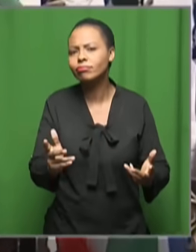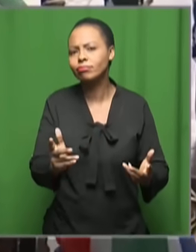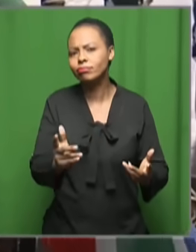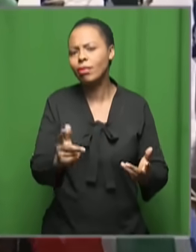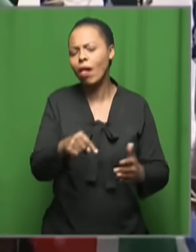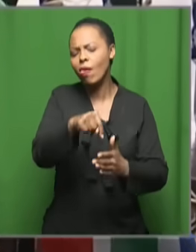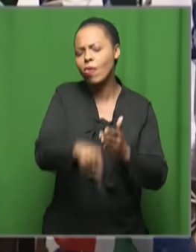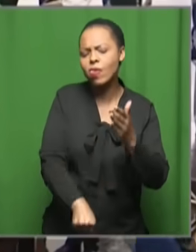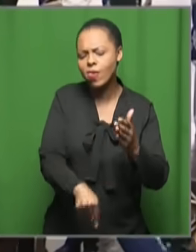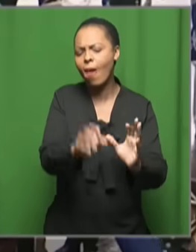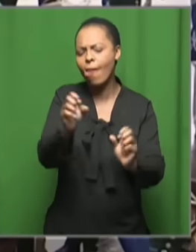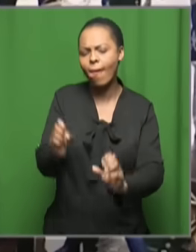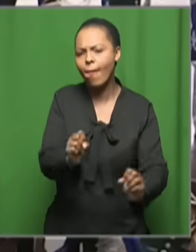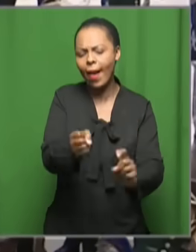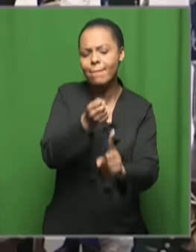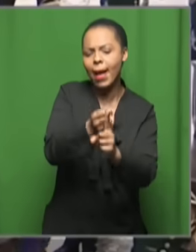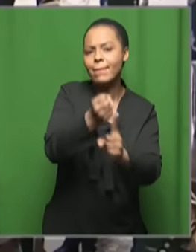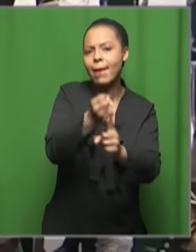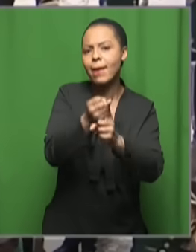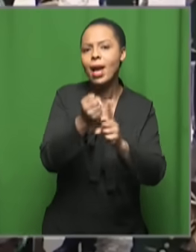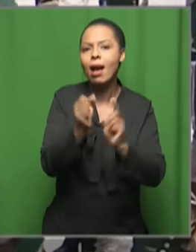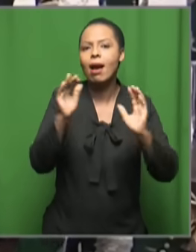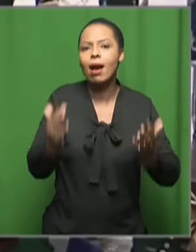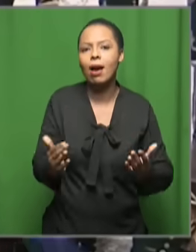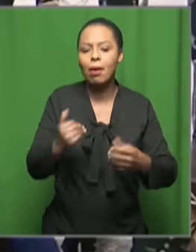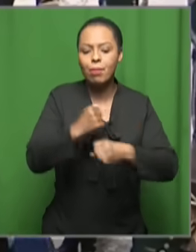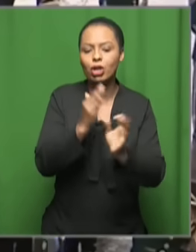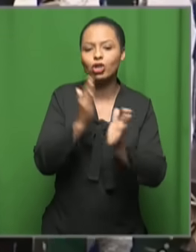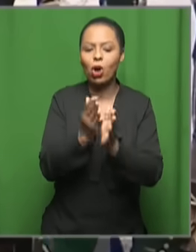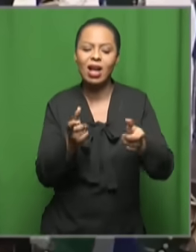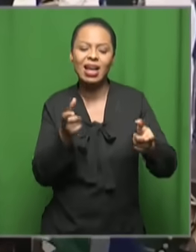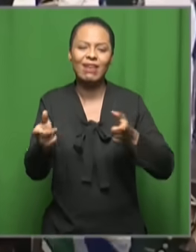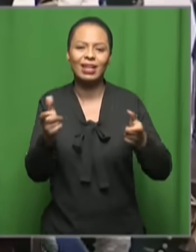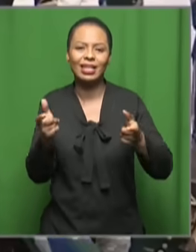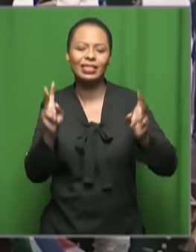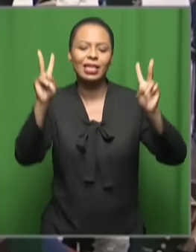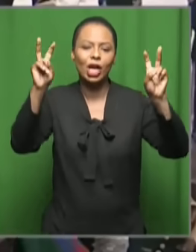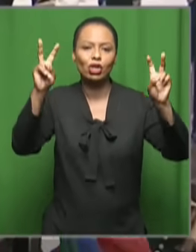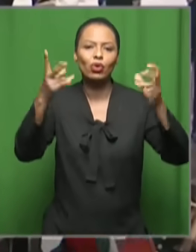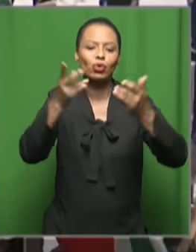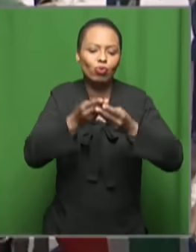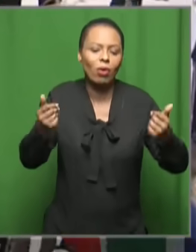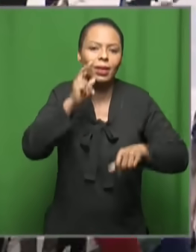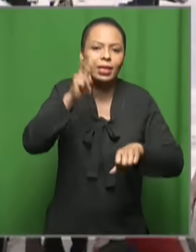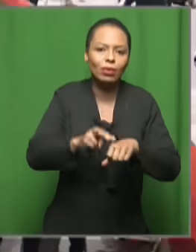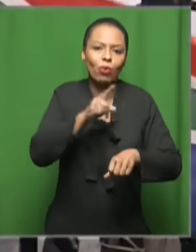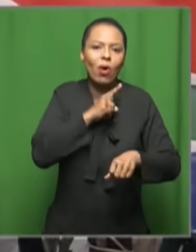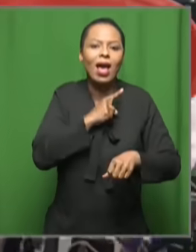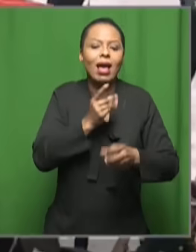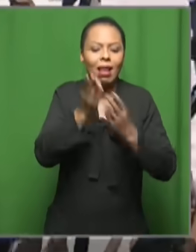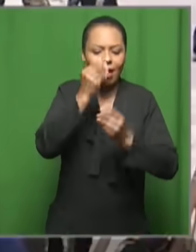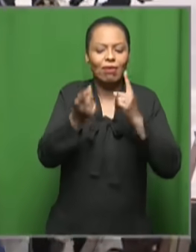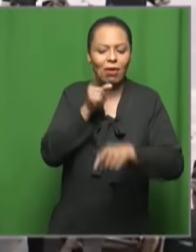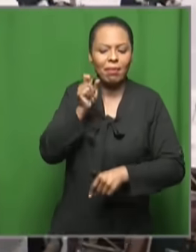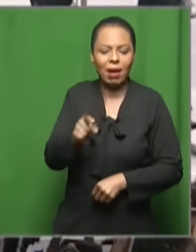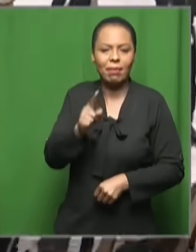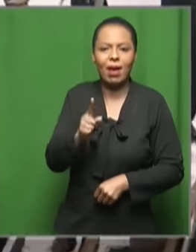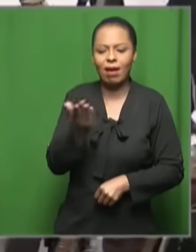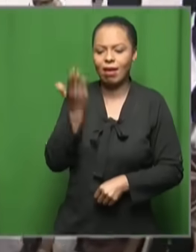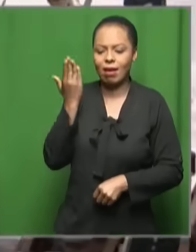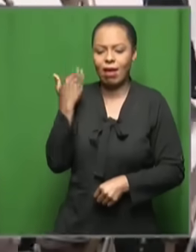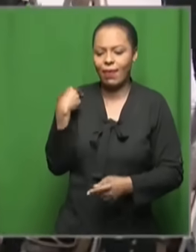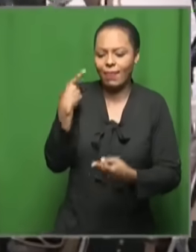ensure that within that issues of governance are addressed, because we have the learnings from the minerals that we've